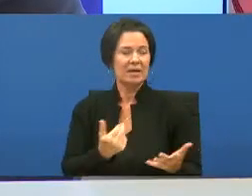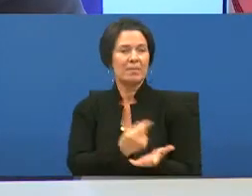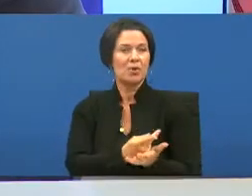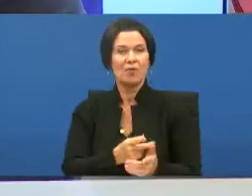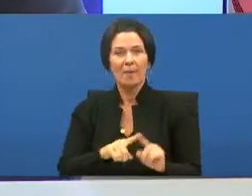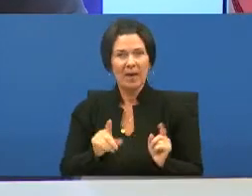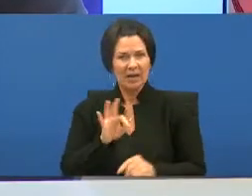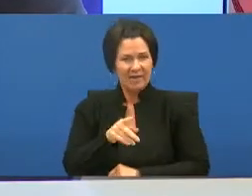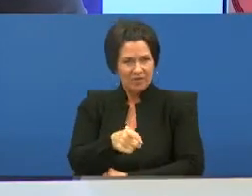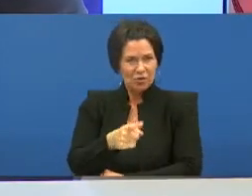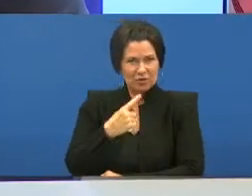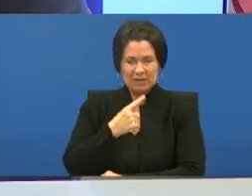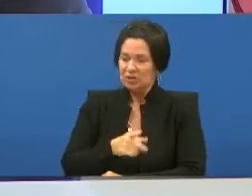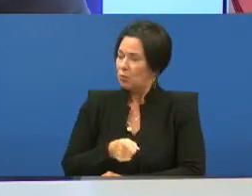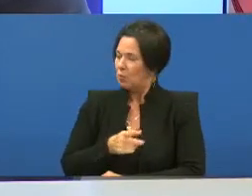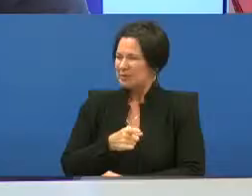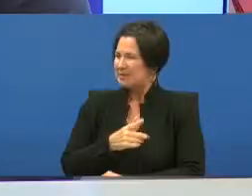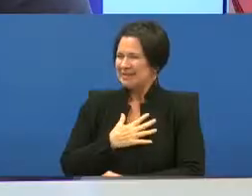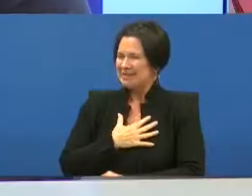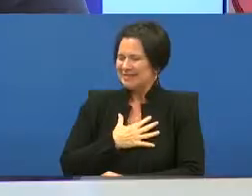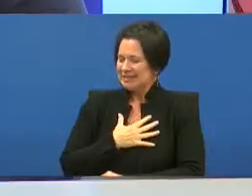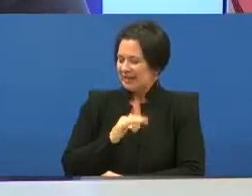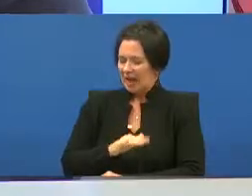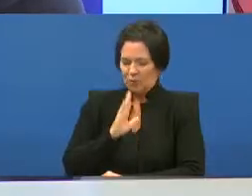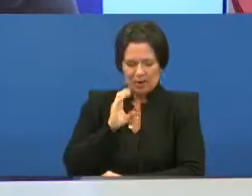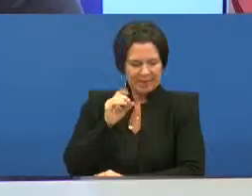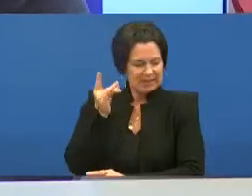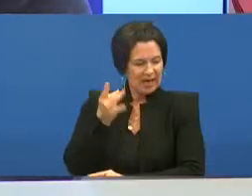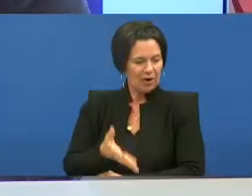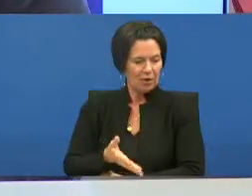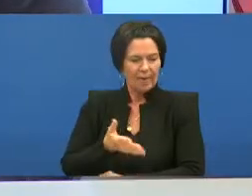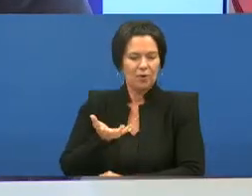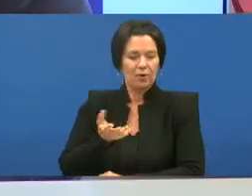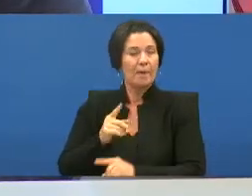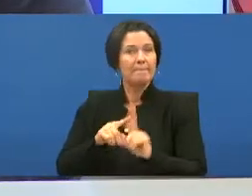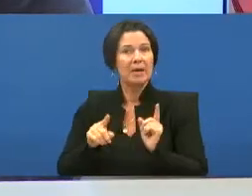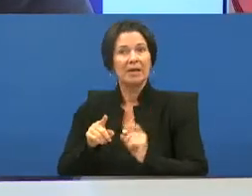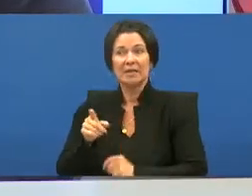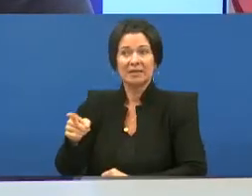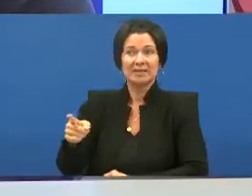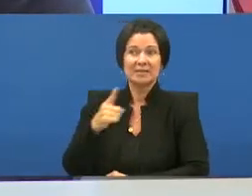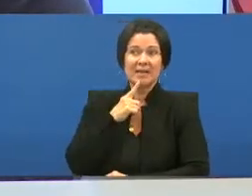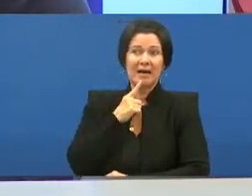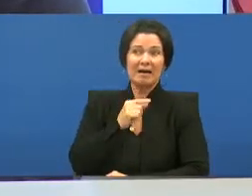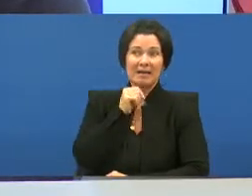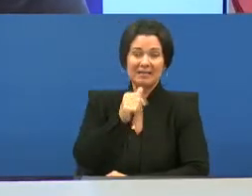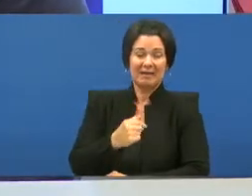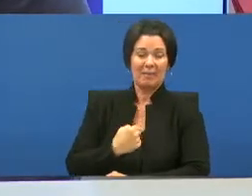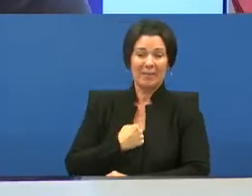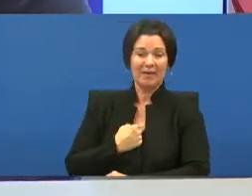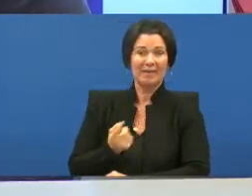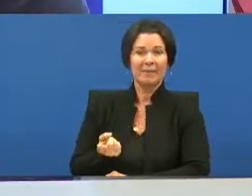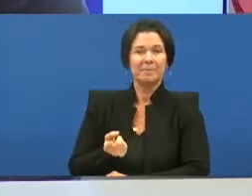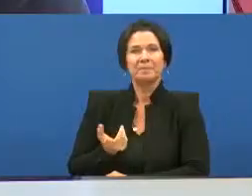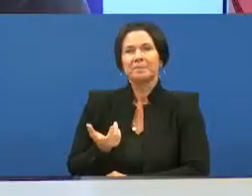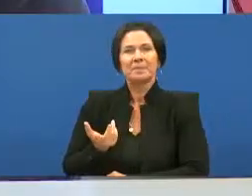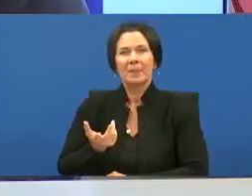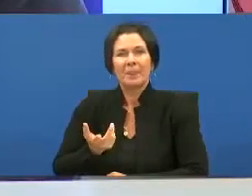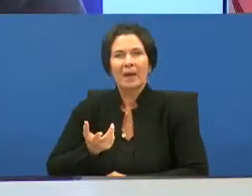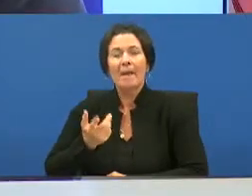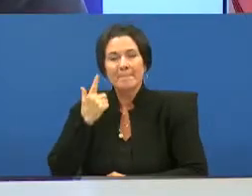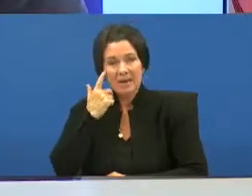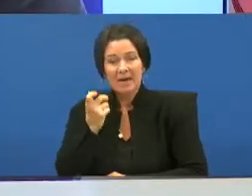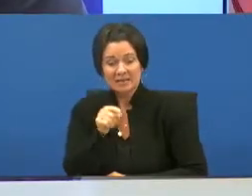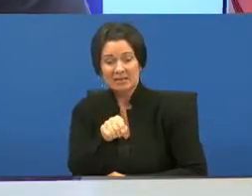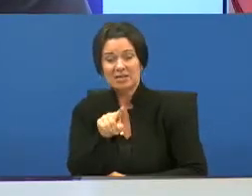that you say, ooh, that would be terrible, but at least the applicant's not telling me, that's what they're gonna do. It doesn't matter, because that property can